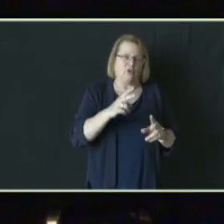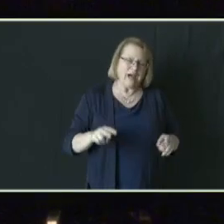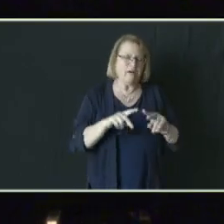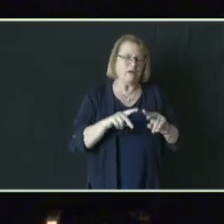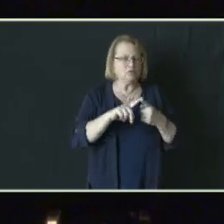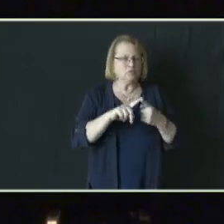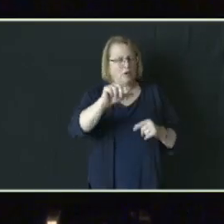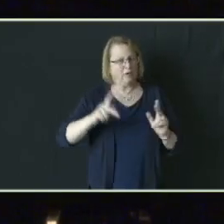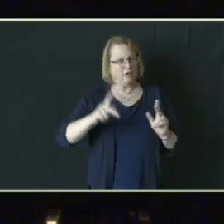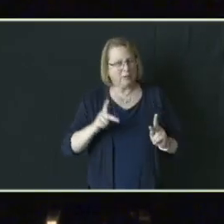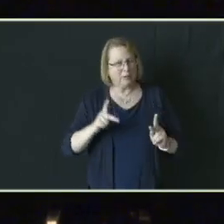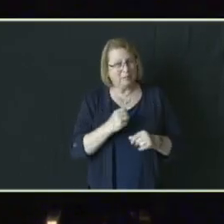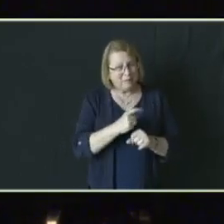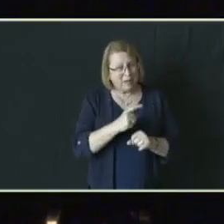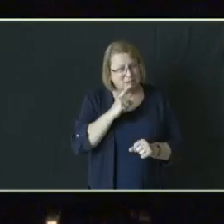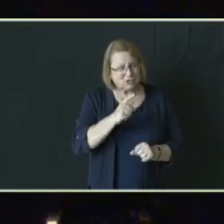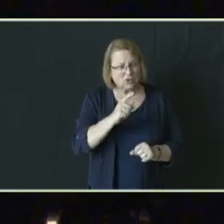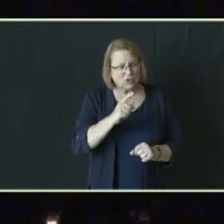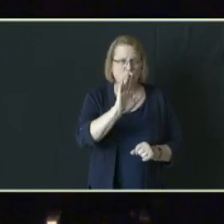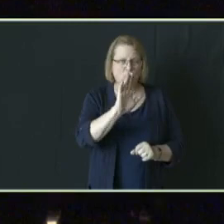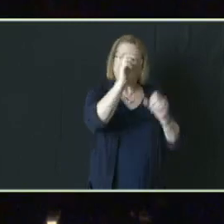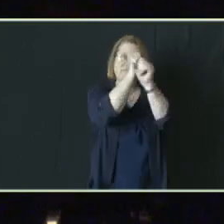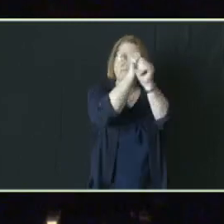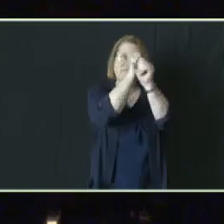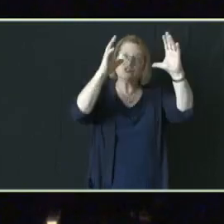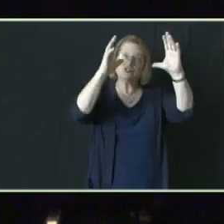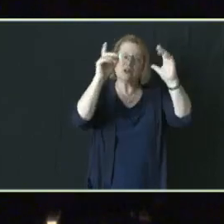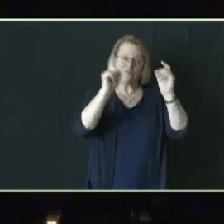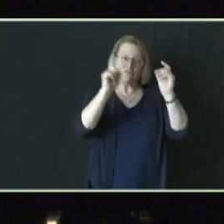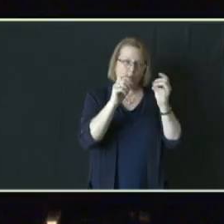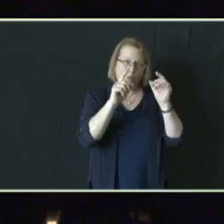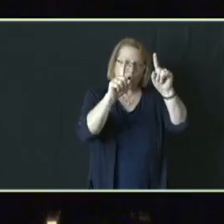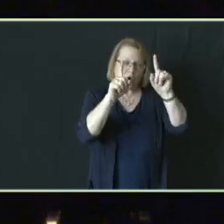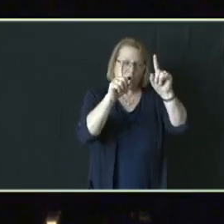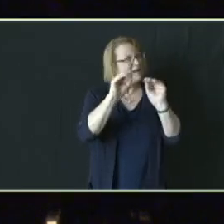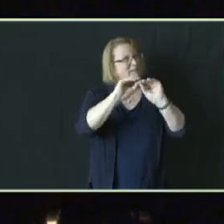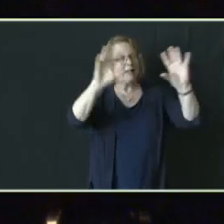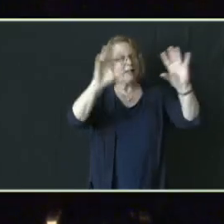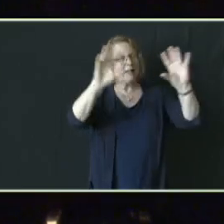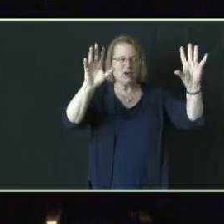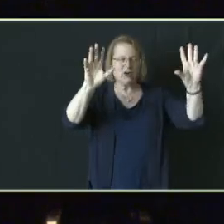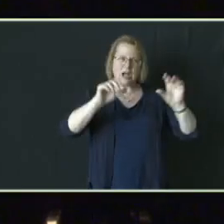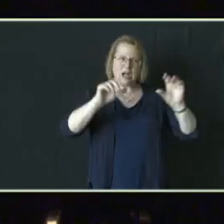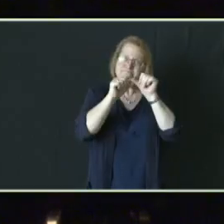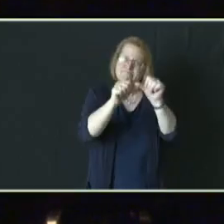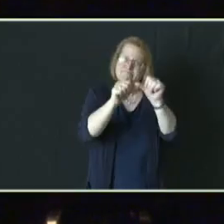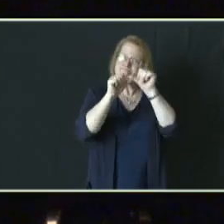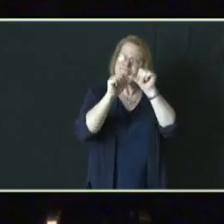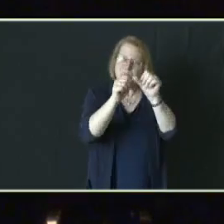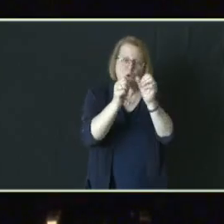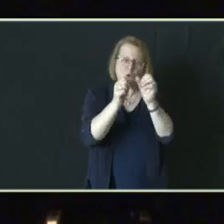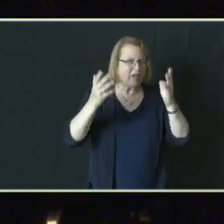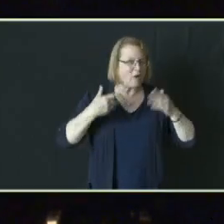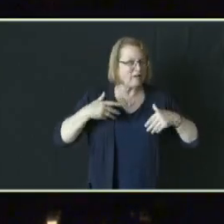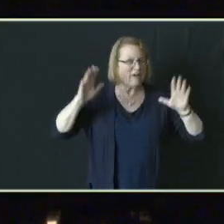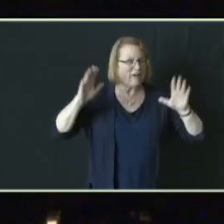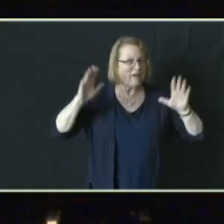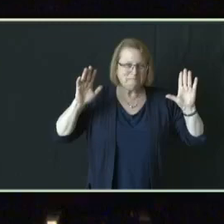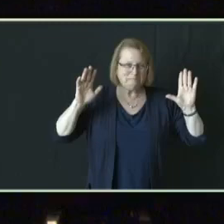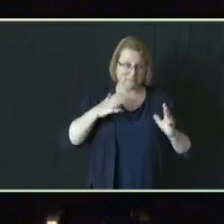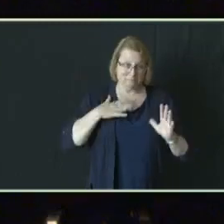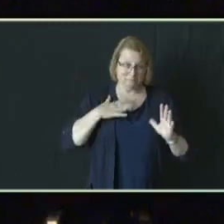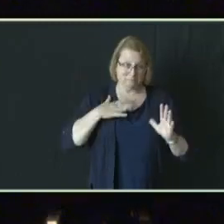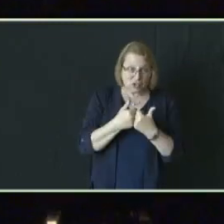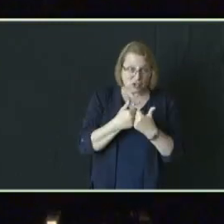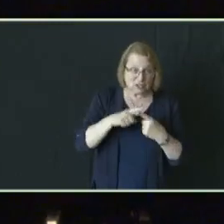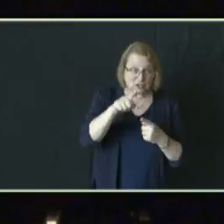sure that your vision of what you would like to achieve is clear and pursue it relentlessly. My challenge to the